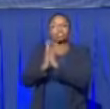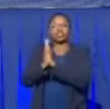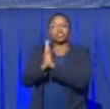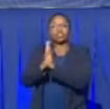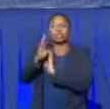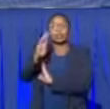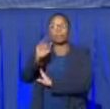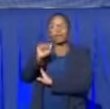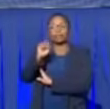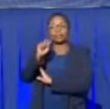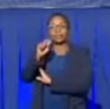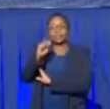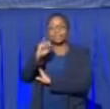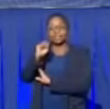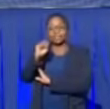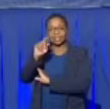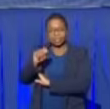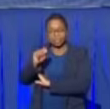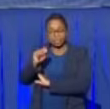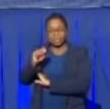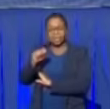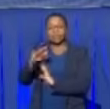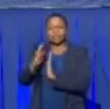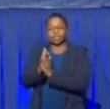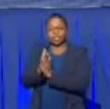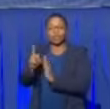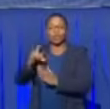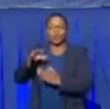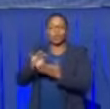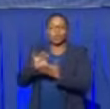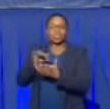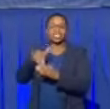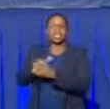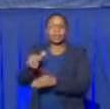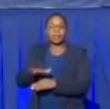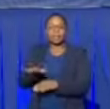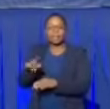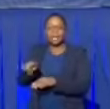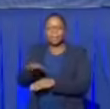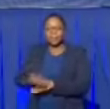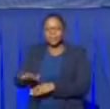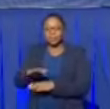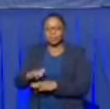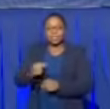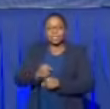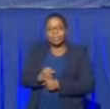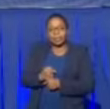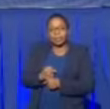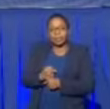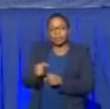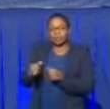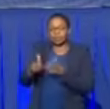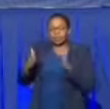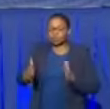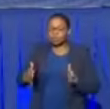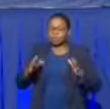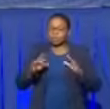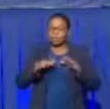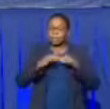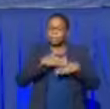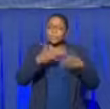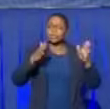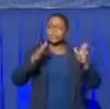in Chesterville. At that site, we had sought out voting booths, voting station signage